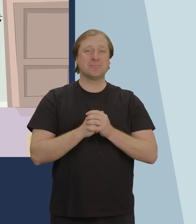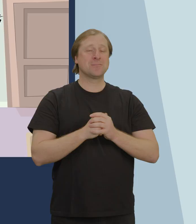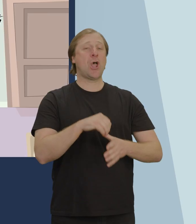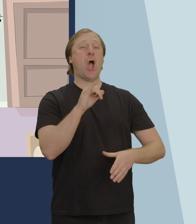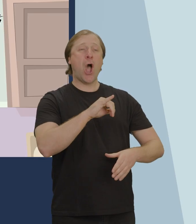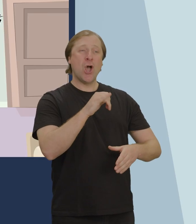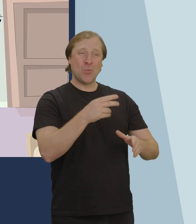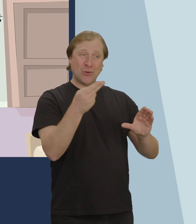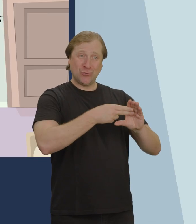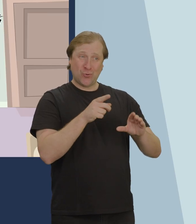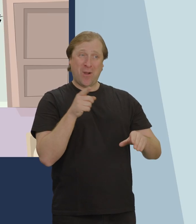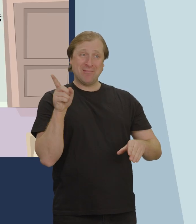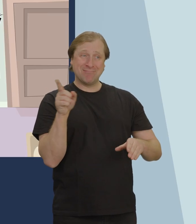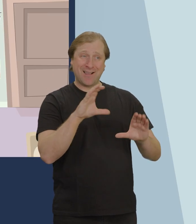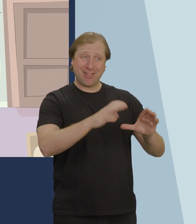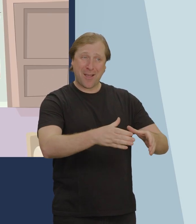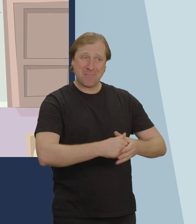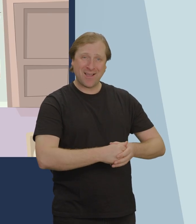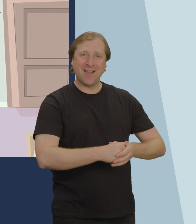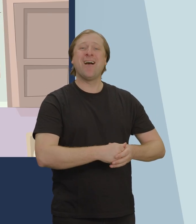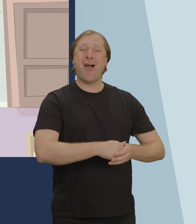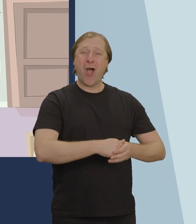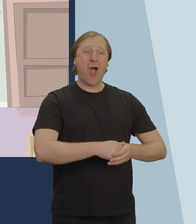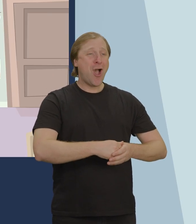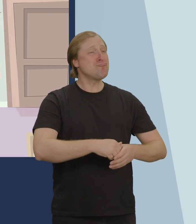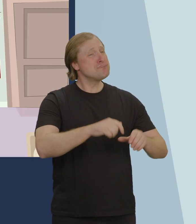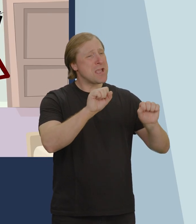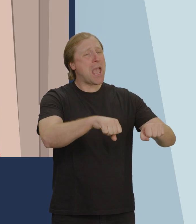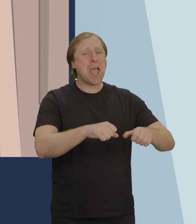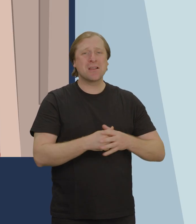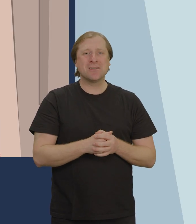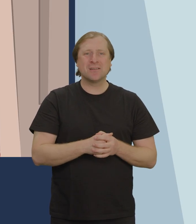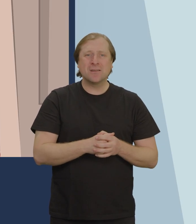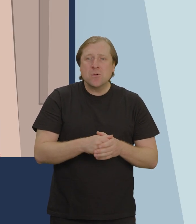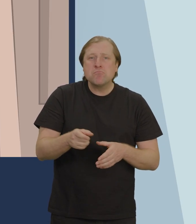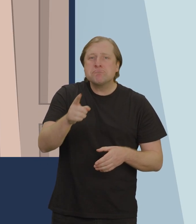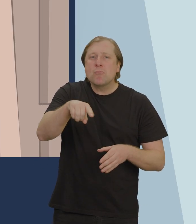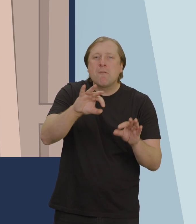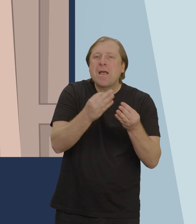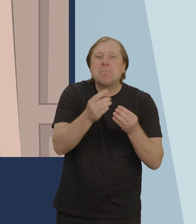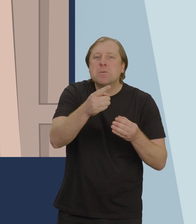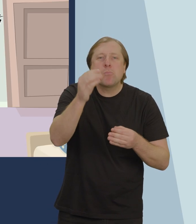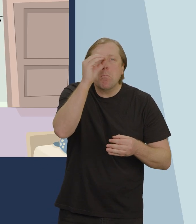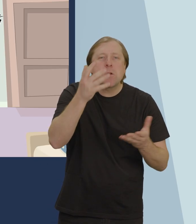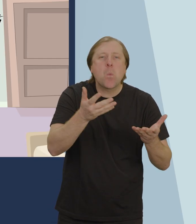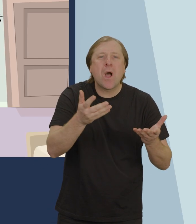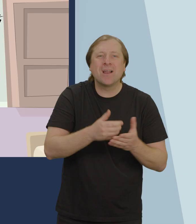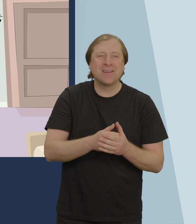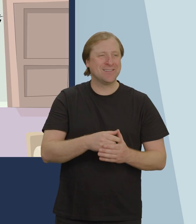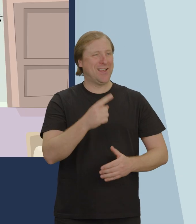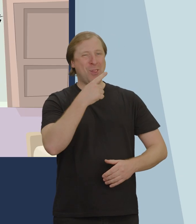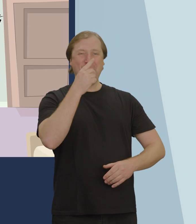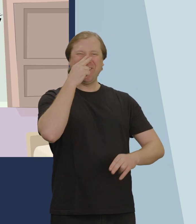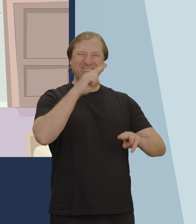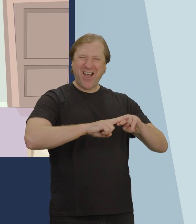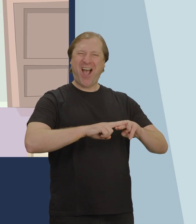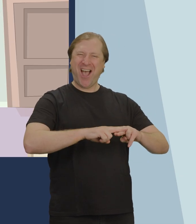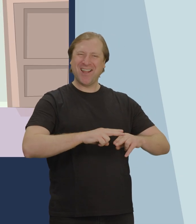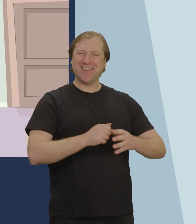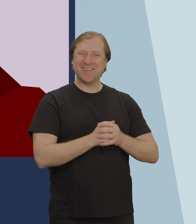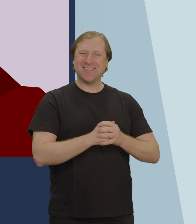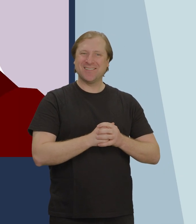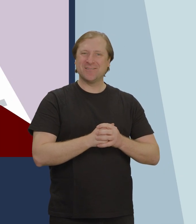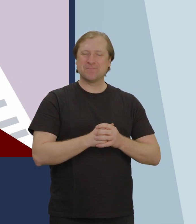So, you want to join the Mystery Mavens? I think that's very doable. What about you guys? What do you think? It looks fun,